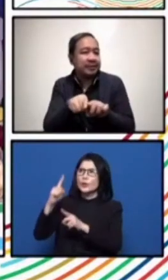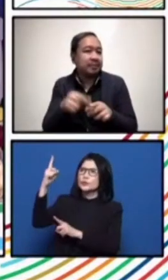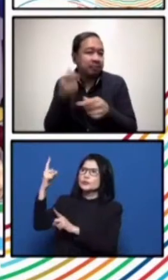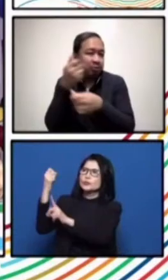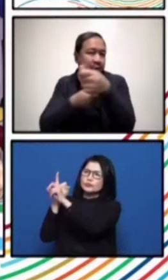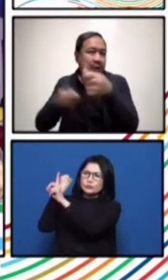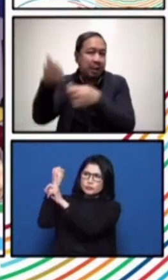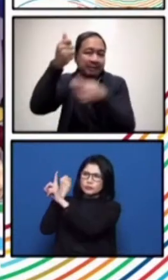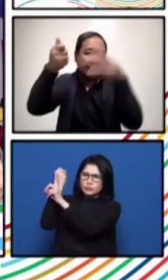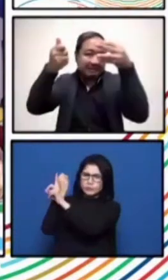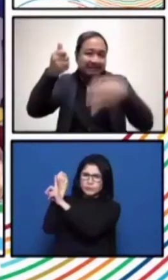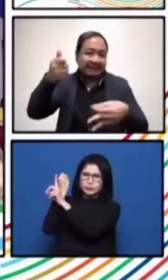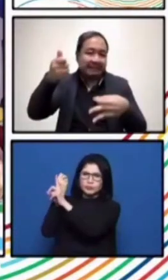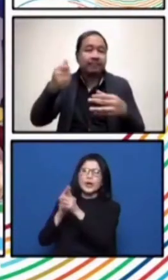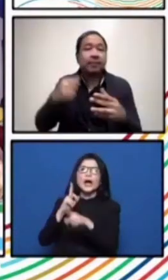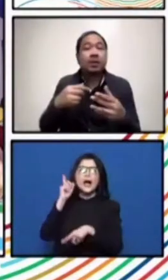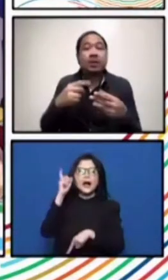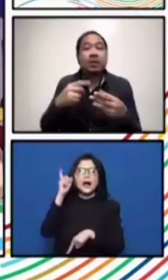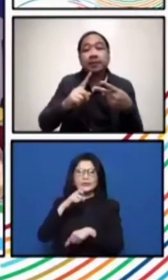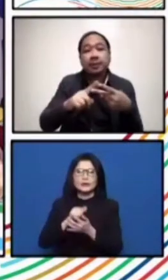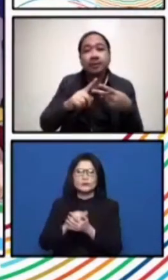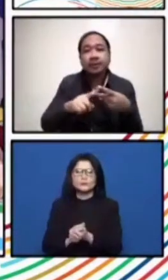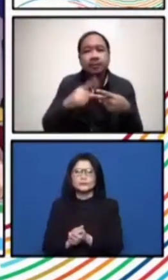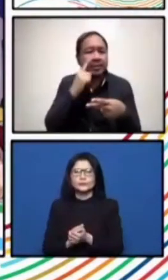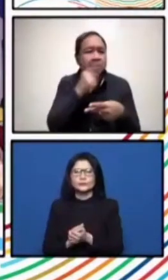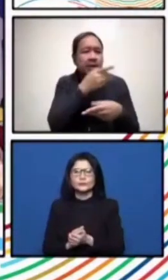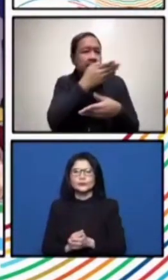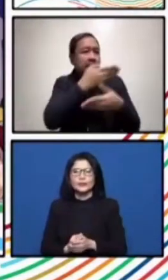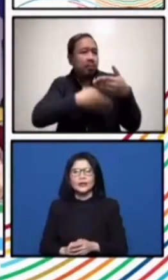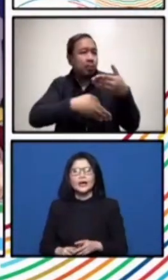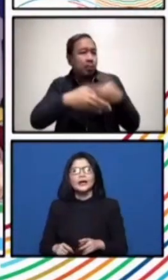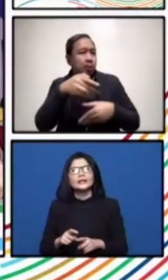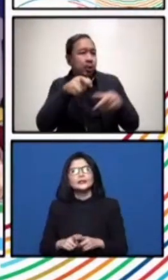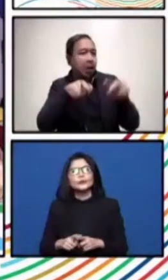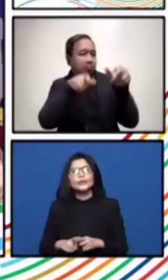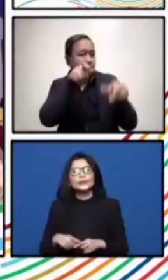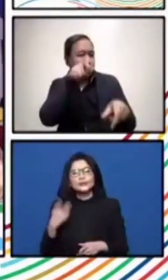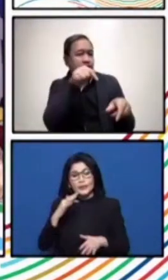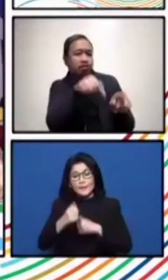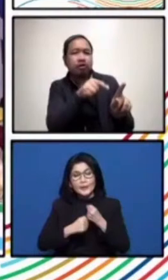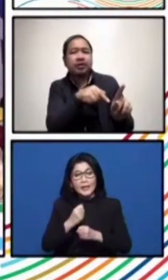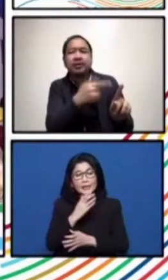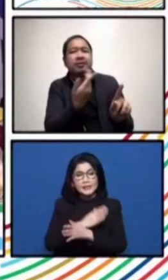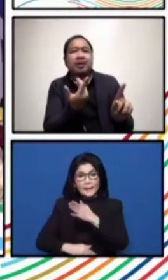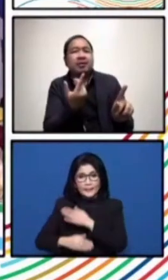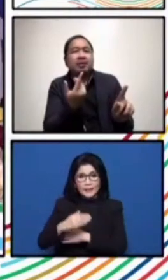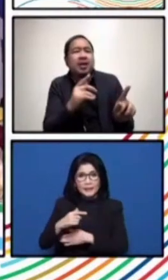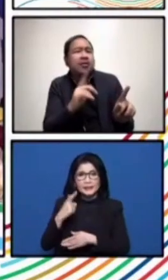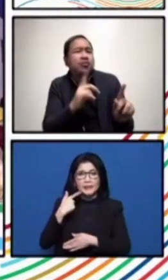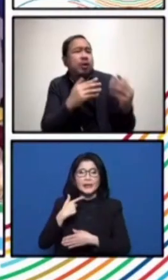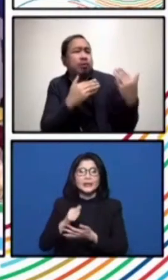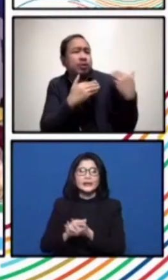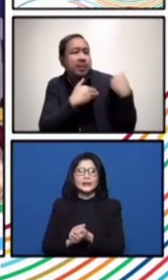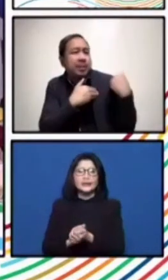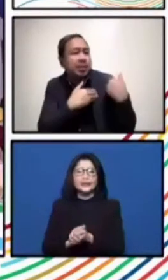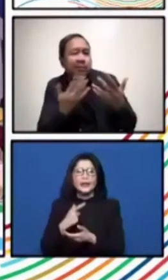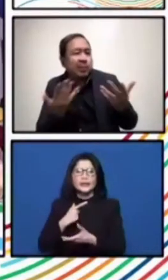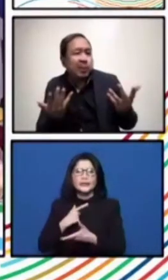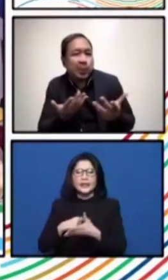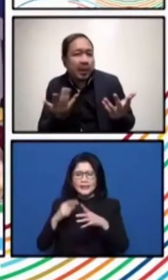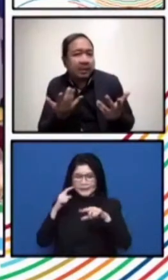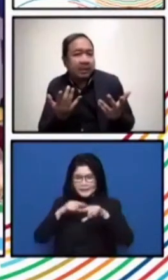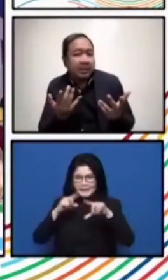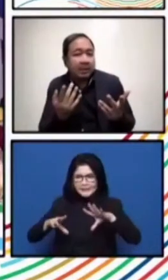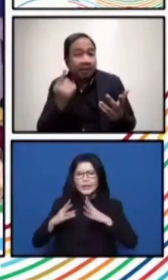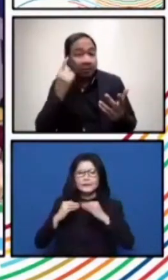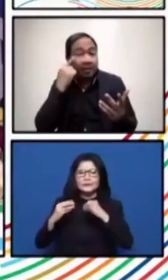you decide what role the person with disability can do and that's the conversation I was having with Senator manthian right now to say that it is not that